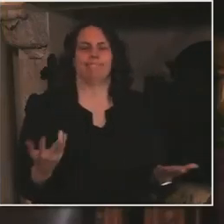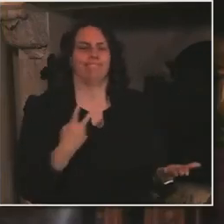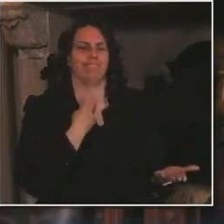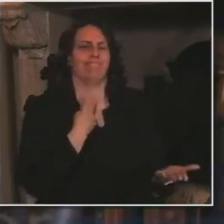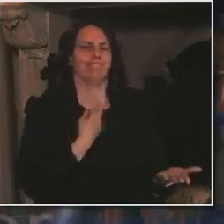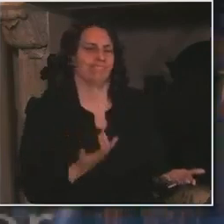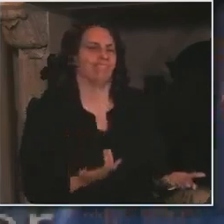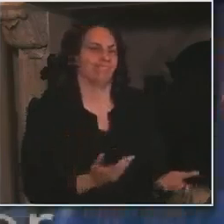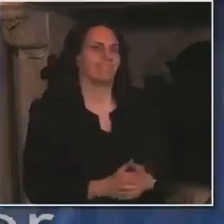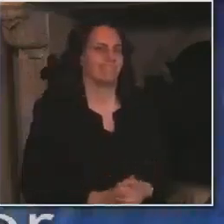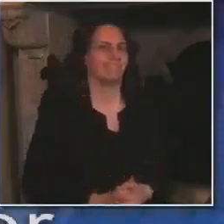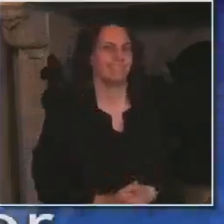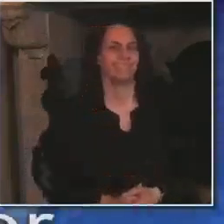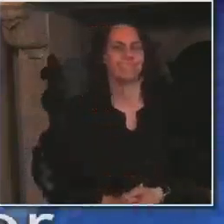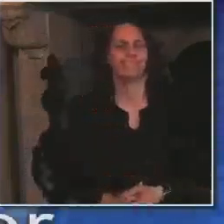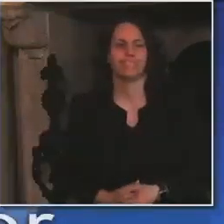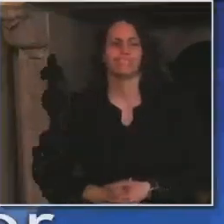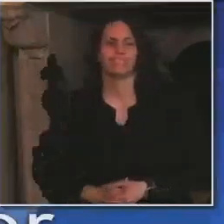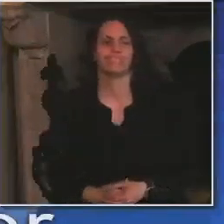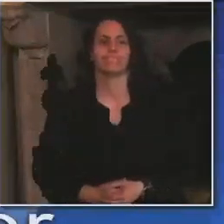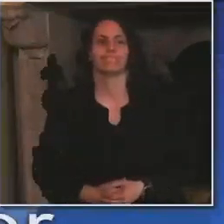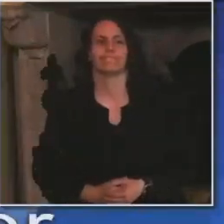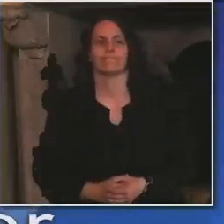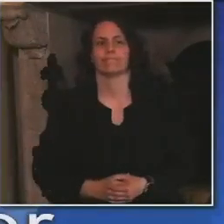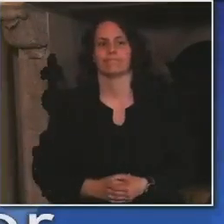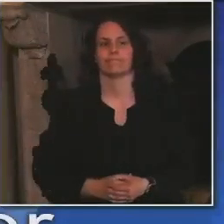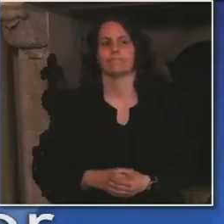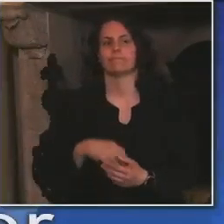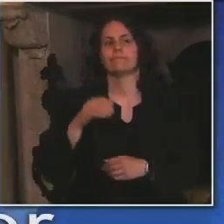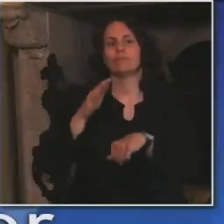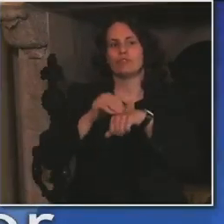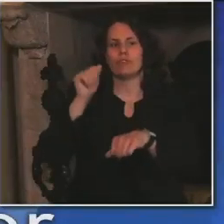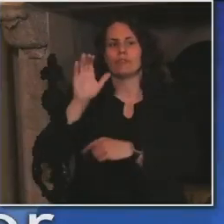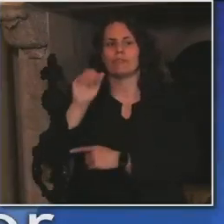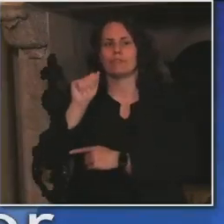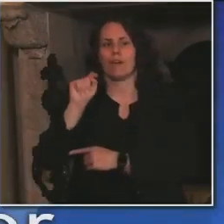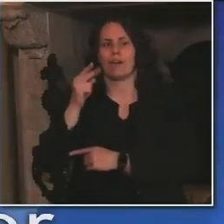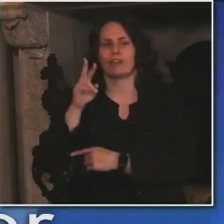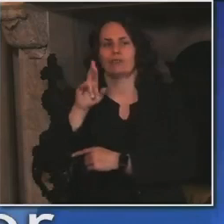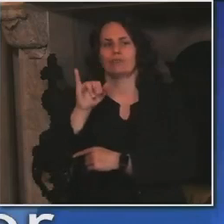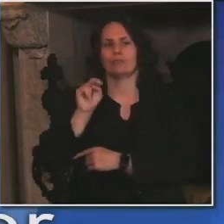Thank you, Mason. Now to Catherine Keller from the Bayview Compass. Catherine?